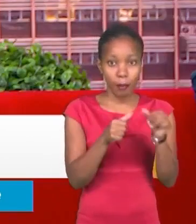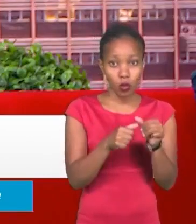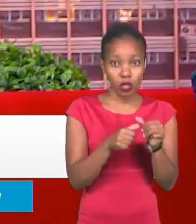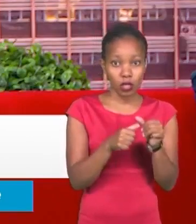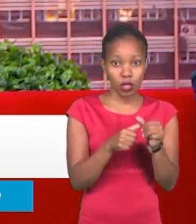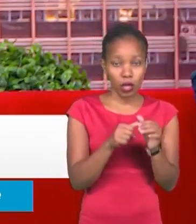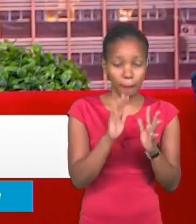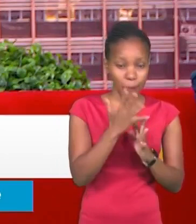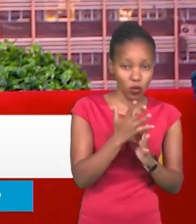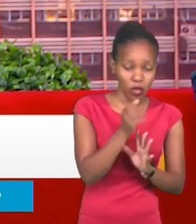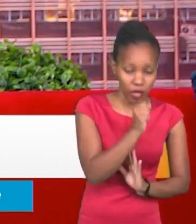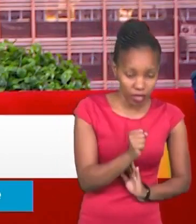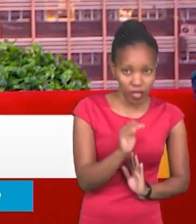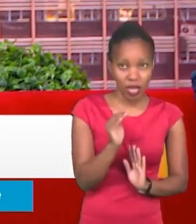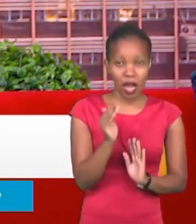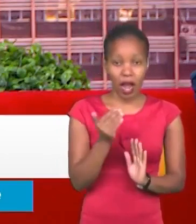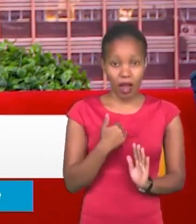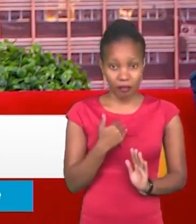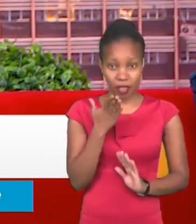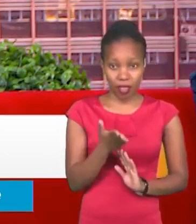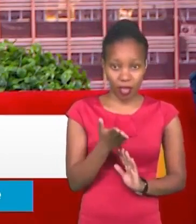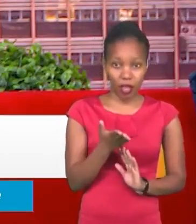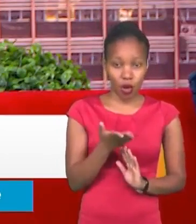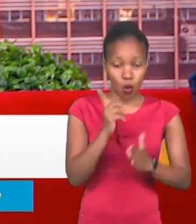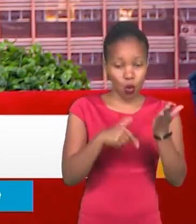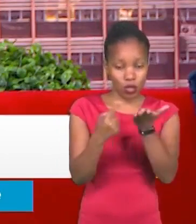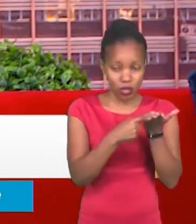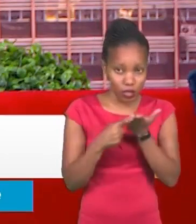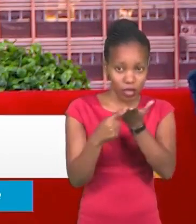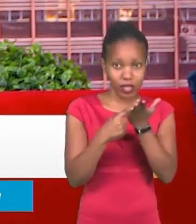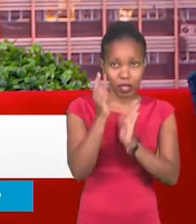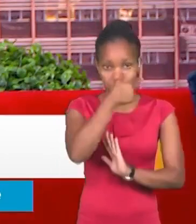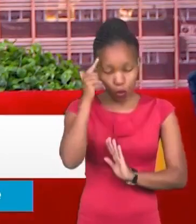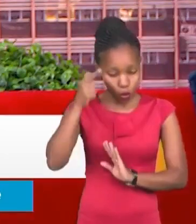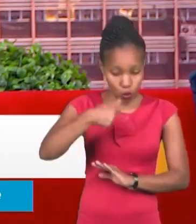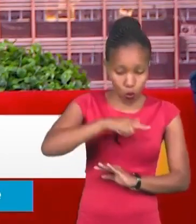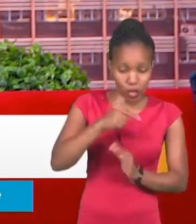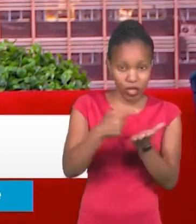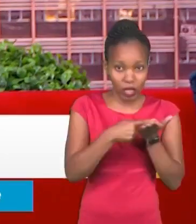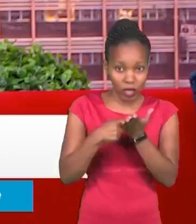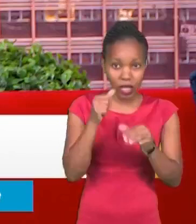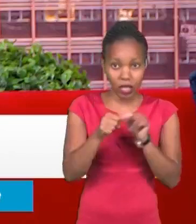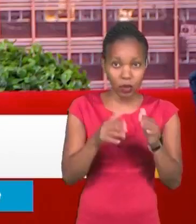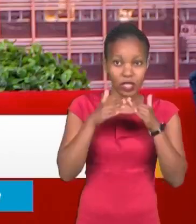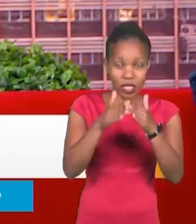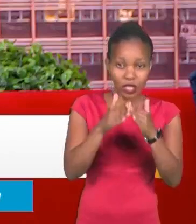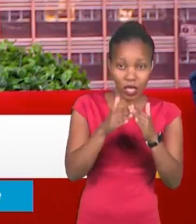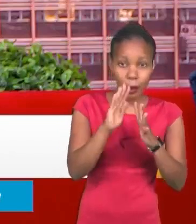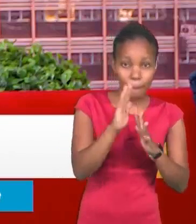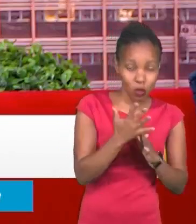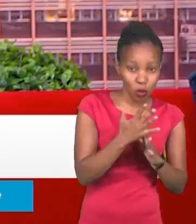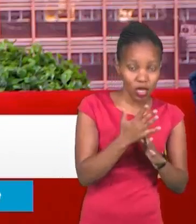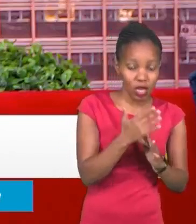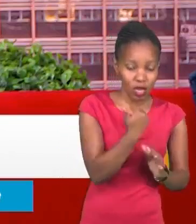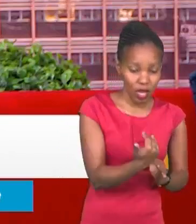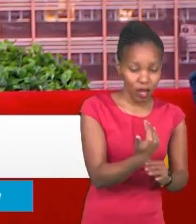because it also has an angle and a bearing towards what we are discussing. Because if we are discussing sexual intercourse between minors, then